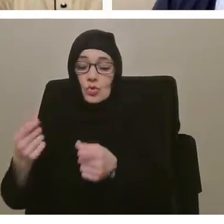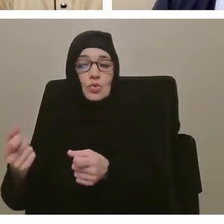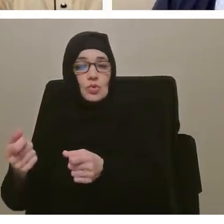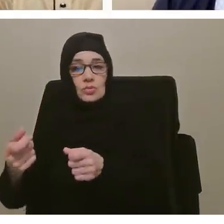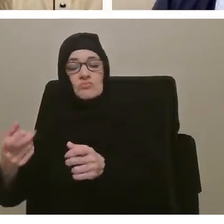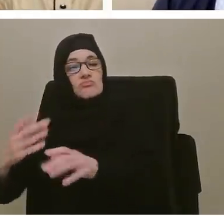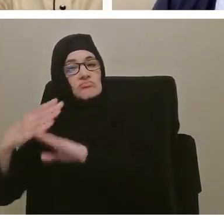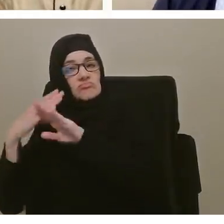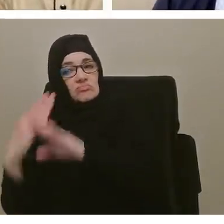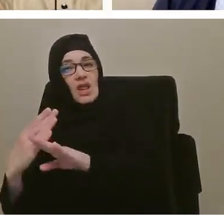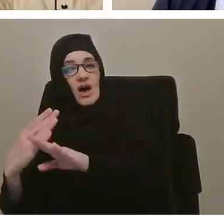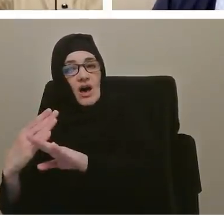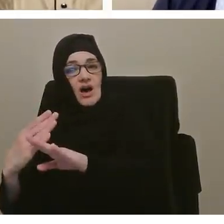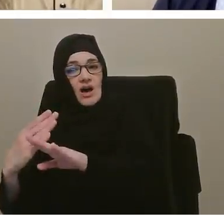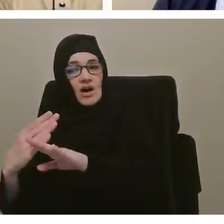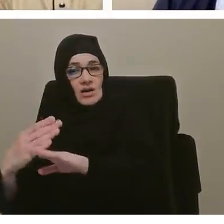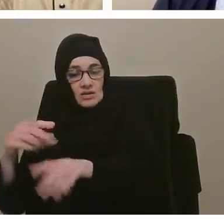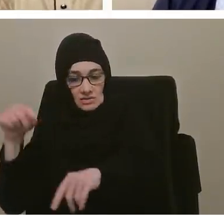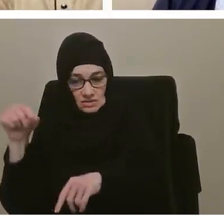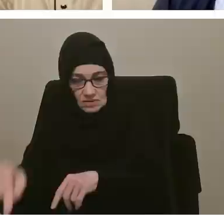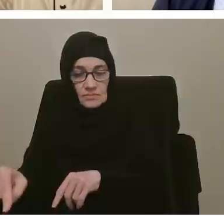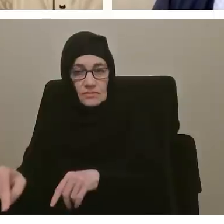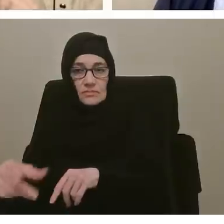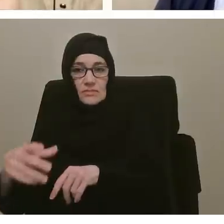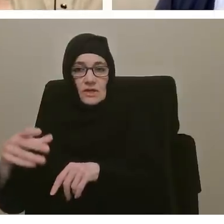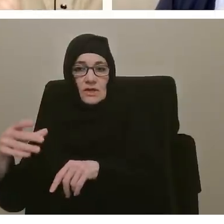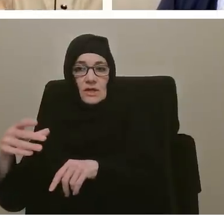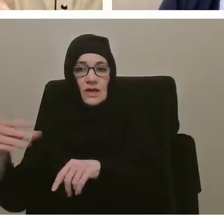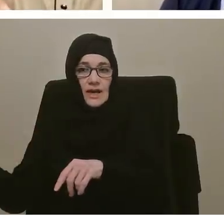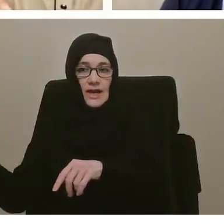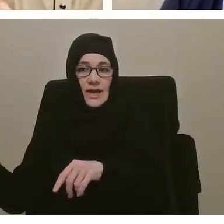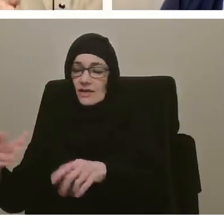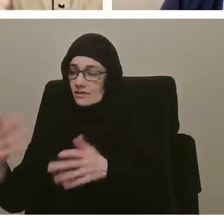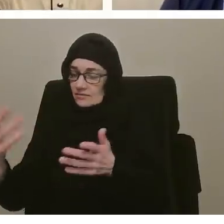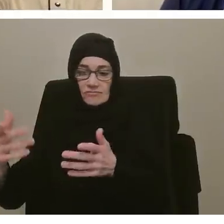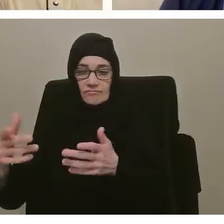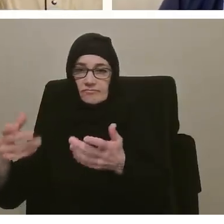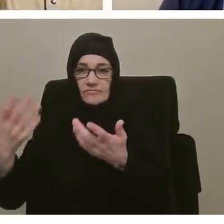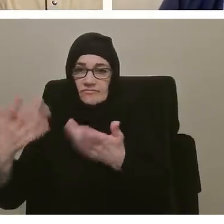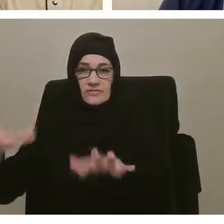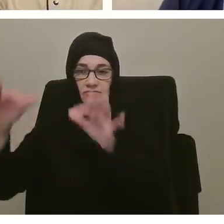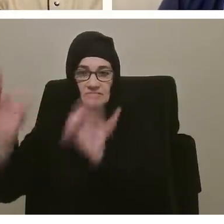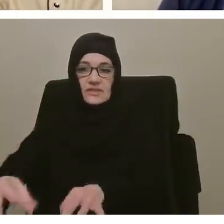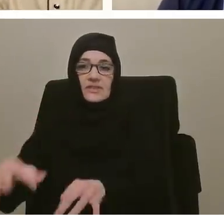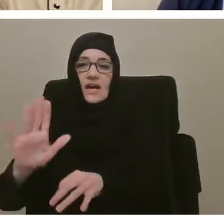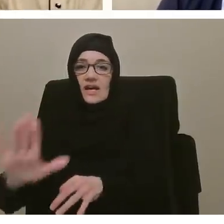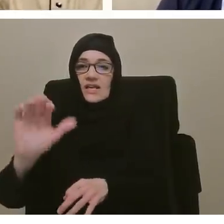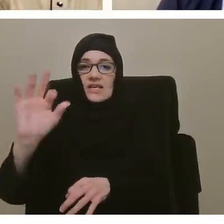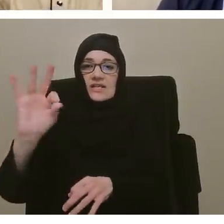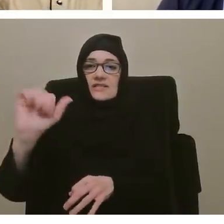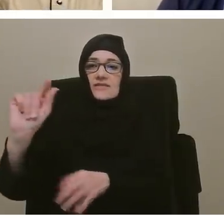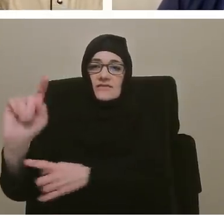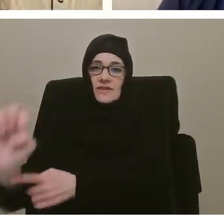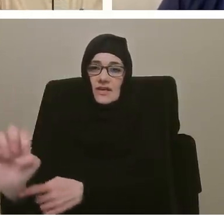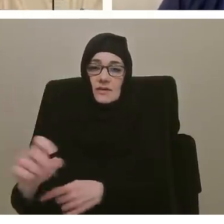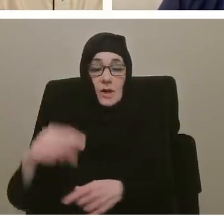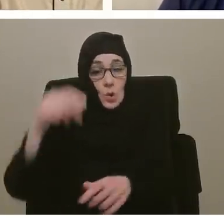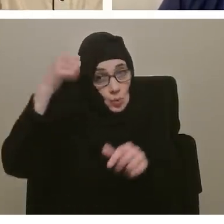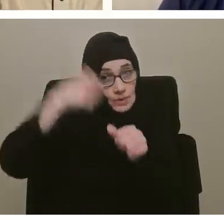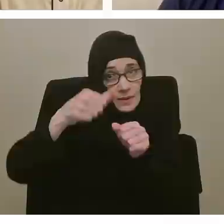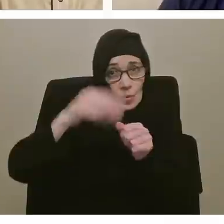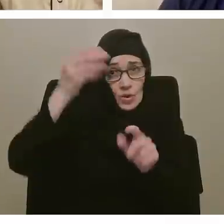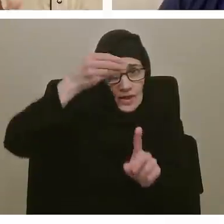sealed his name with disbelief and rebellion until the end of times. Remember, the revelation started with the